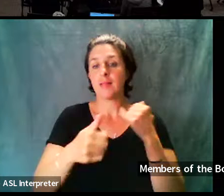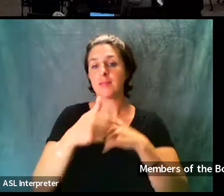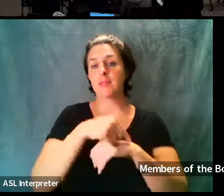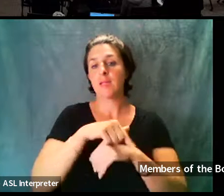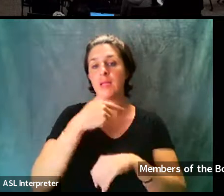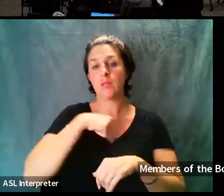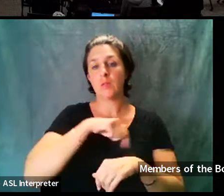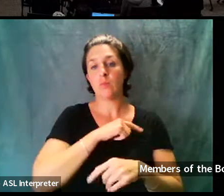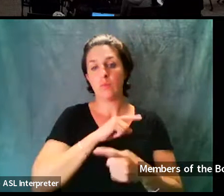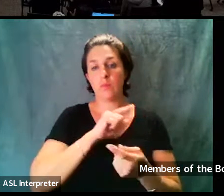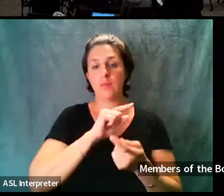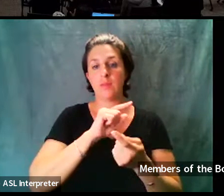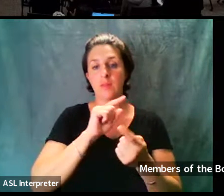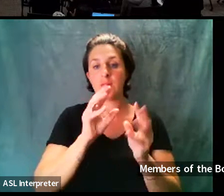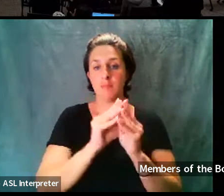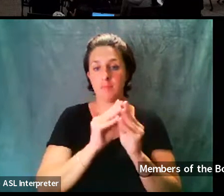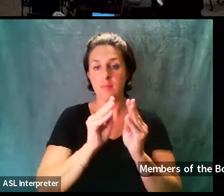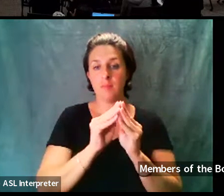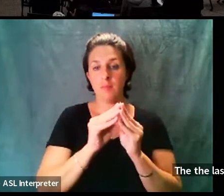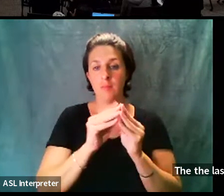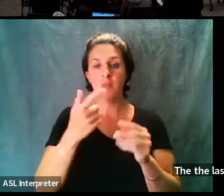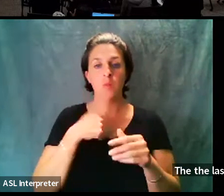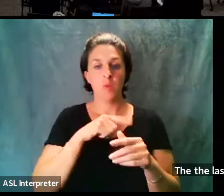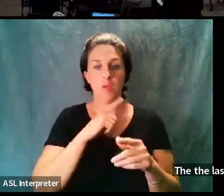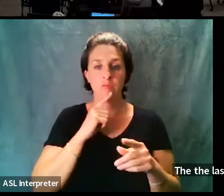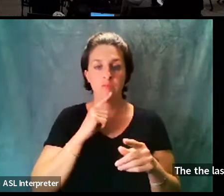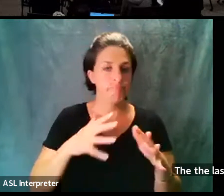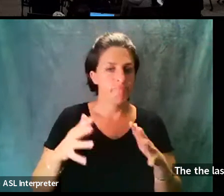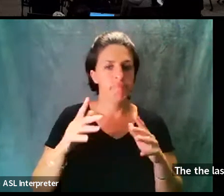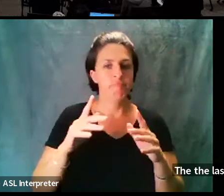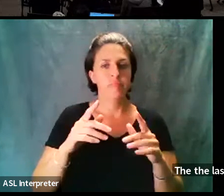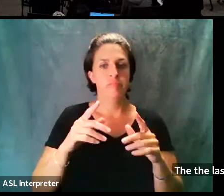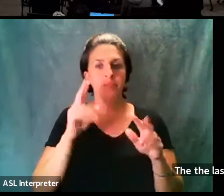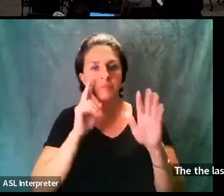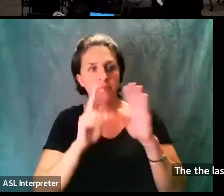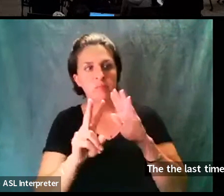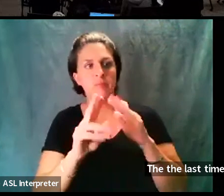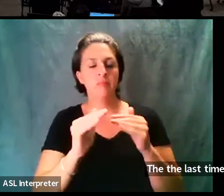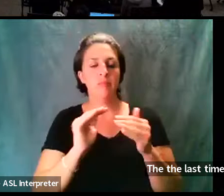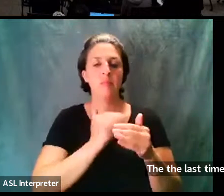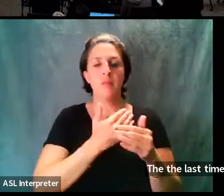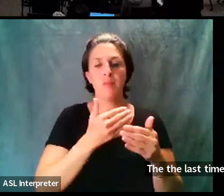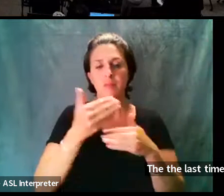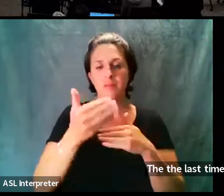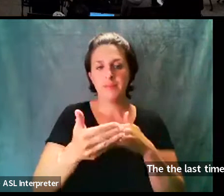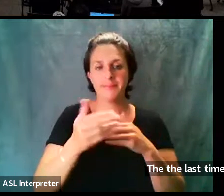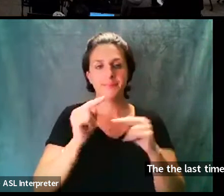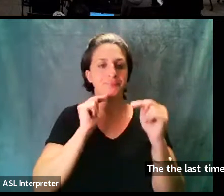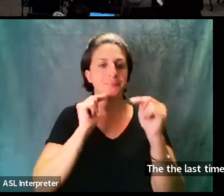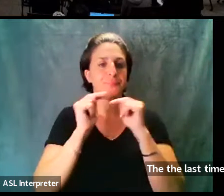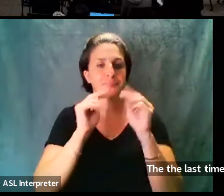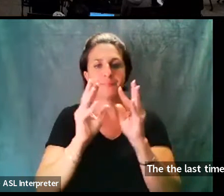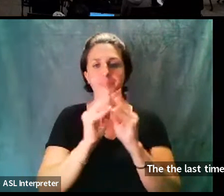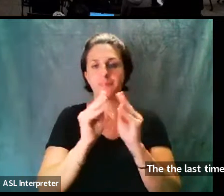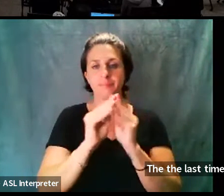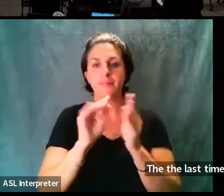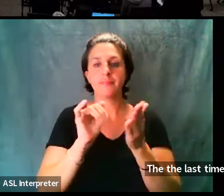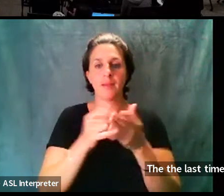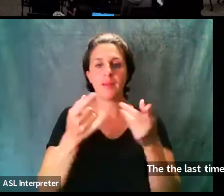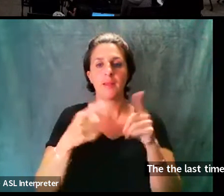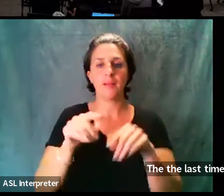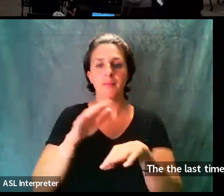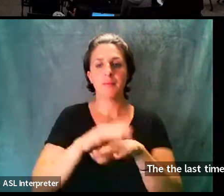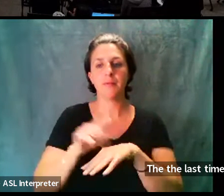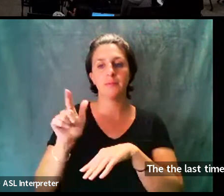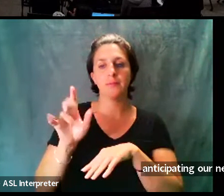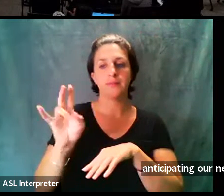we were anxiously anticipating our next negotiations meeting, which happened on the